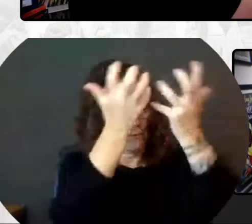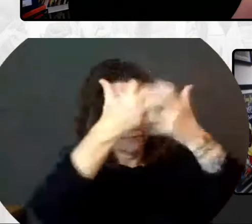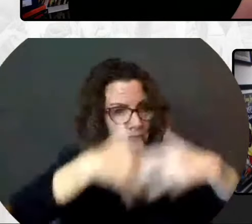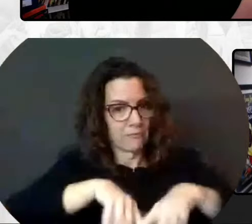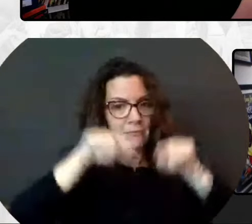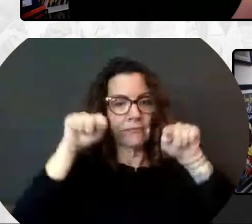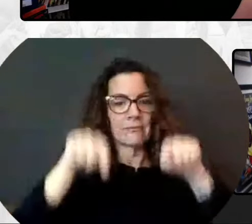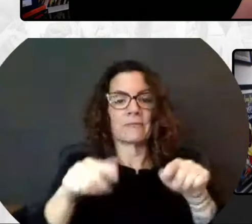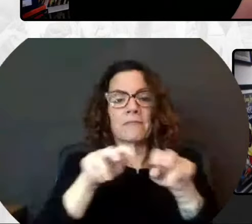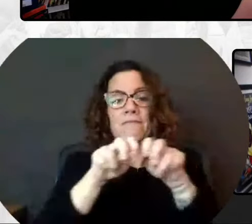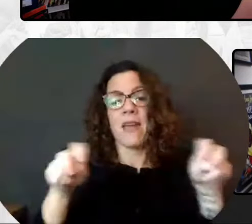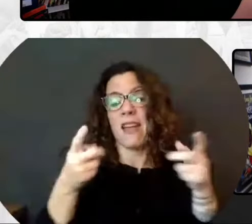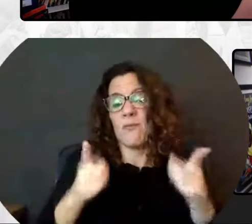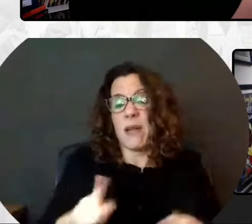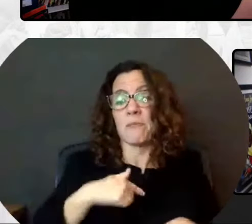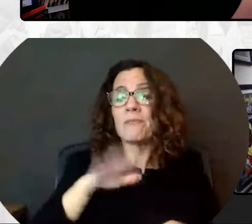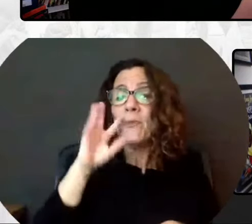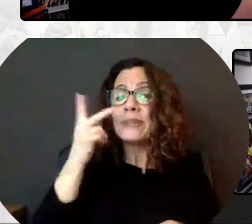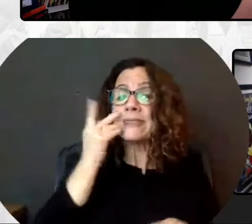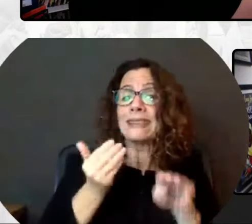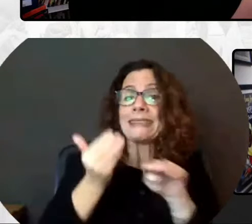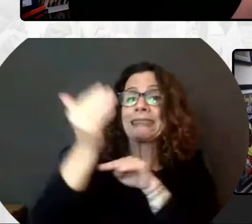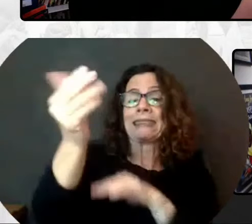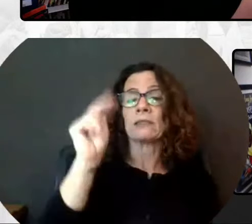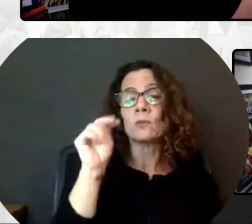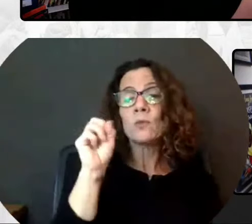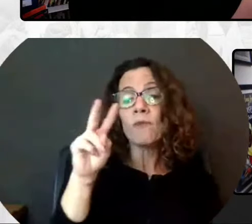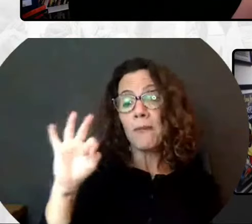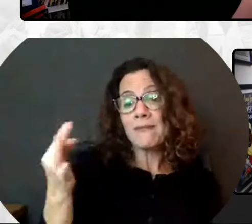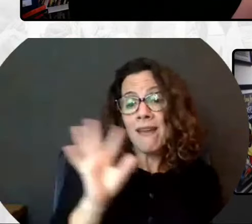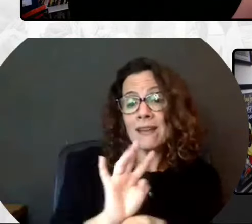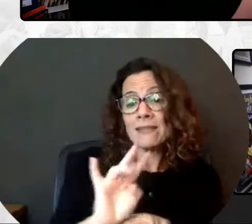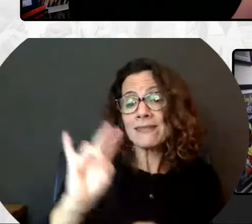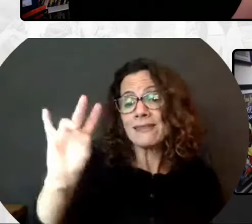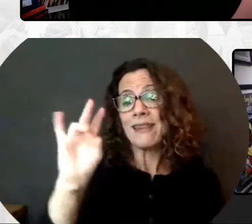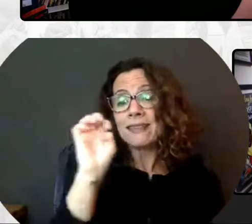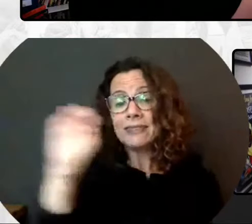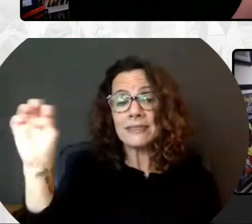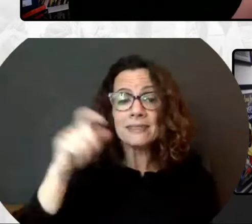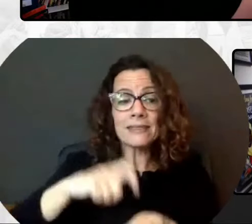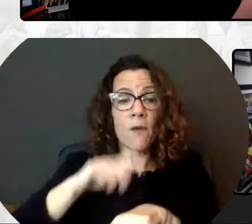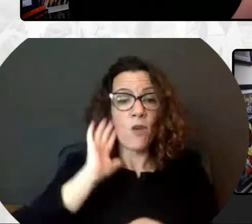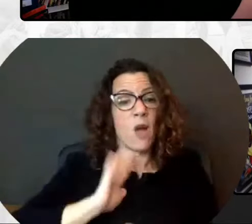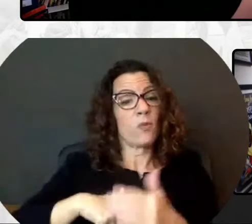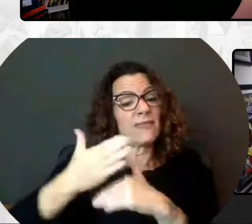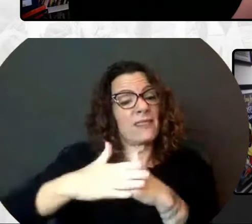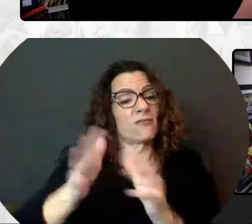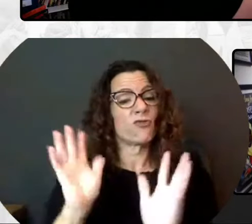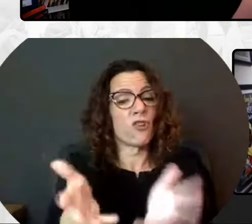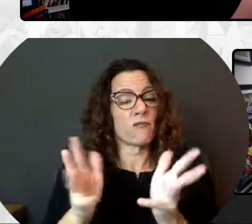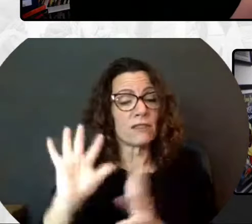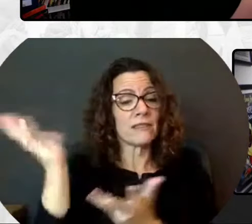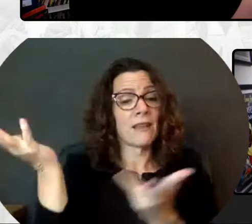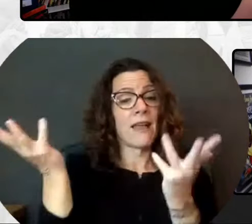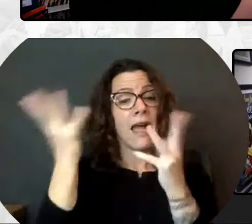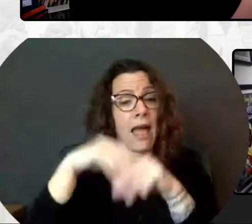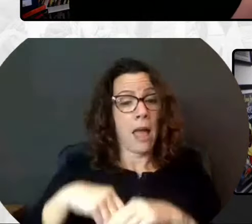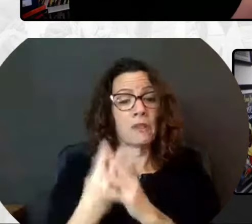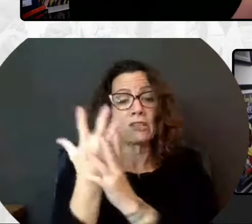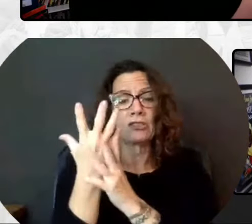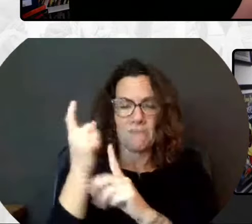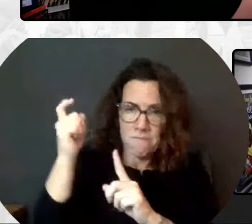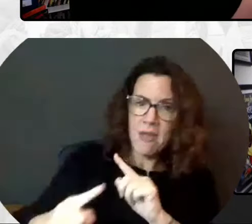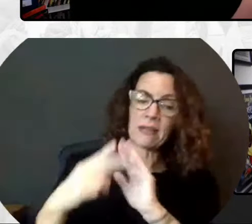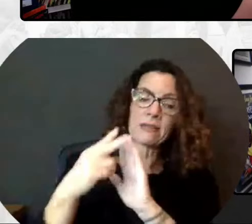next conversation, Abolition Must Be Read, again with Stephen Wilson and Ruth Wilson Gilmore. So thank you all, and thanks for joining us this evening.